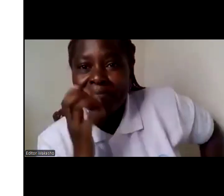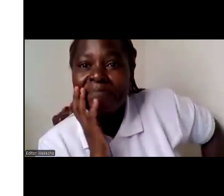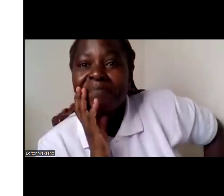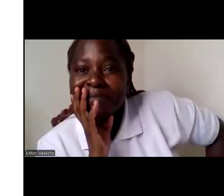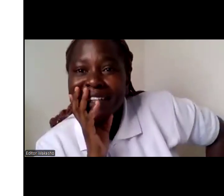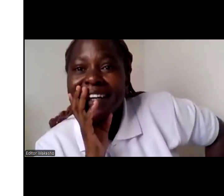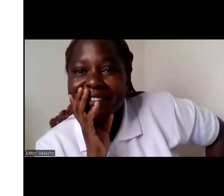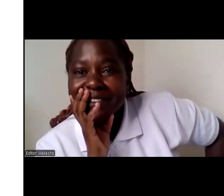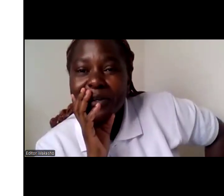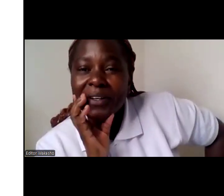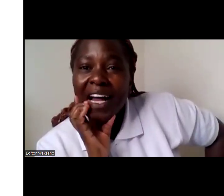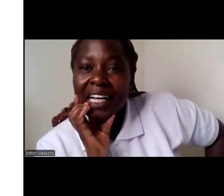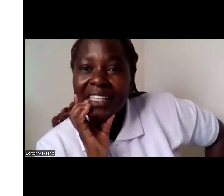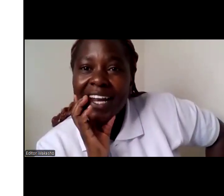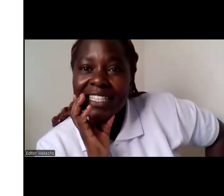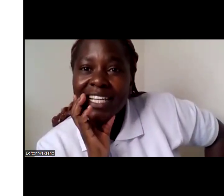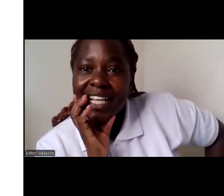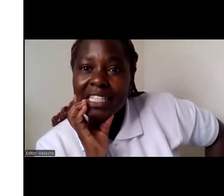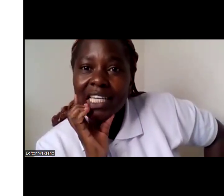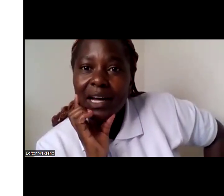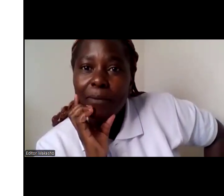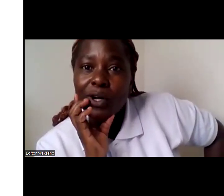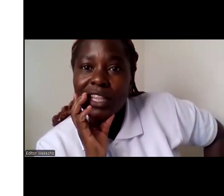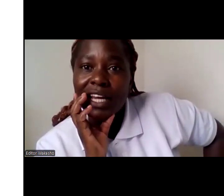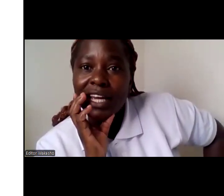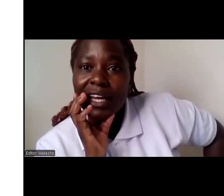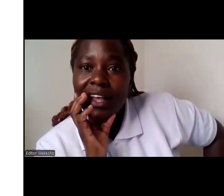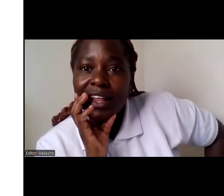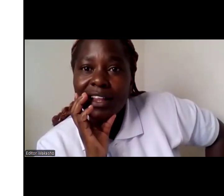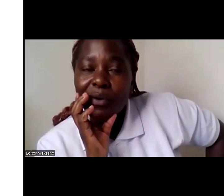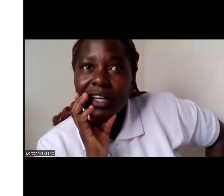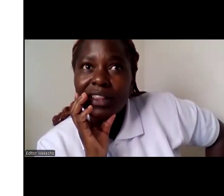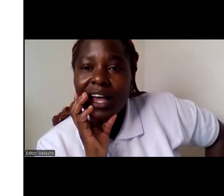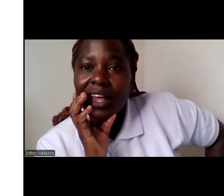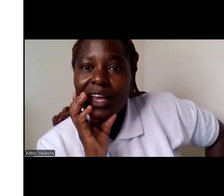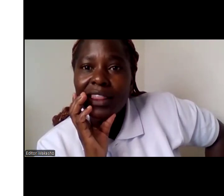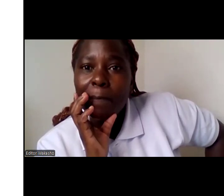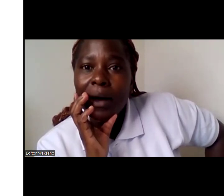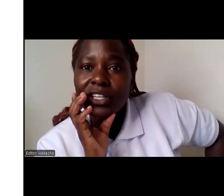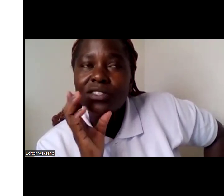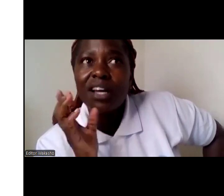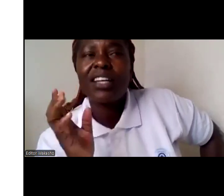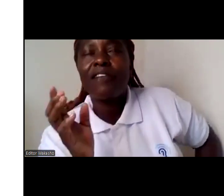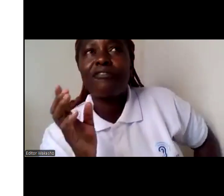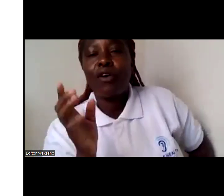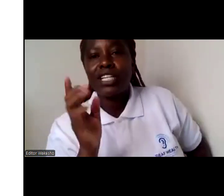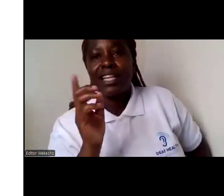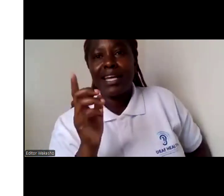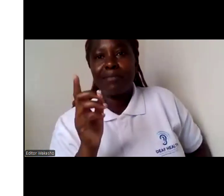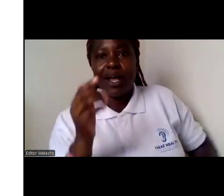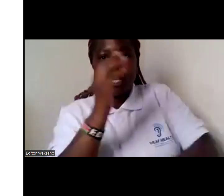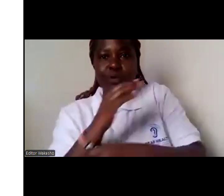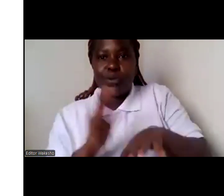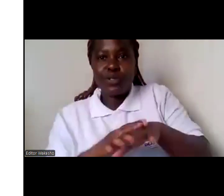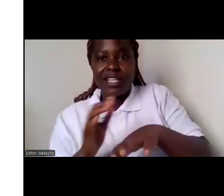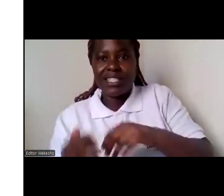Oh, yeah. So Lensa is asking about the other patch. I've forgotten the